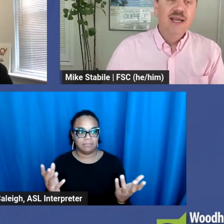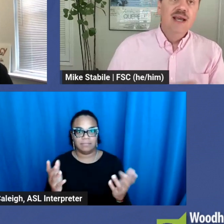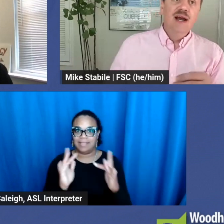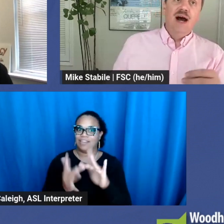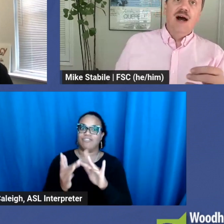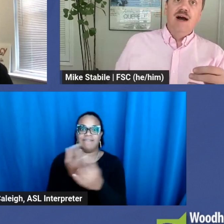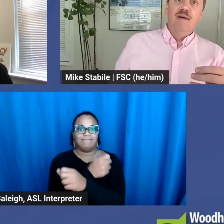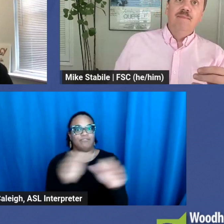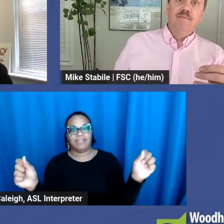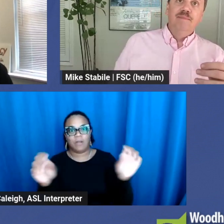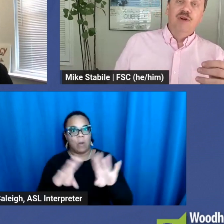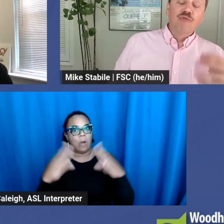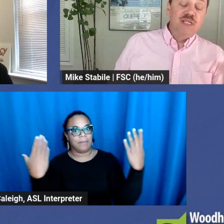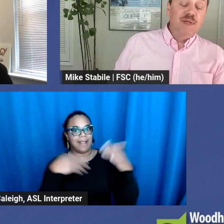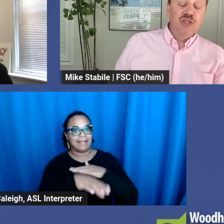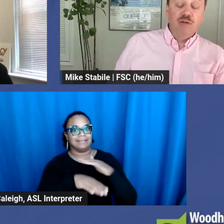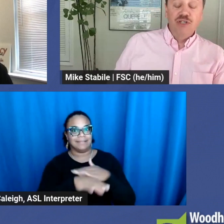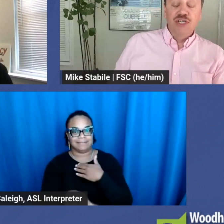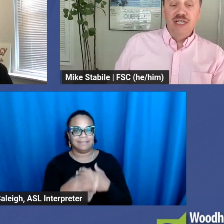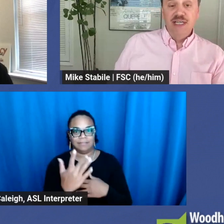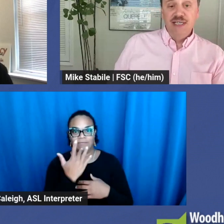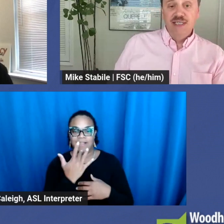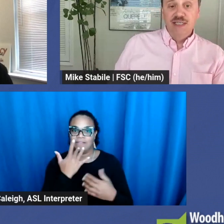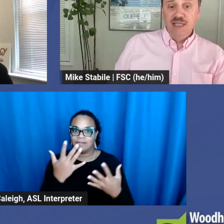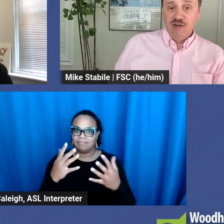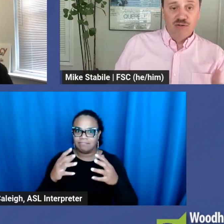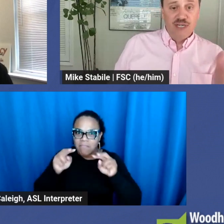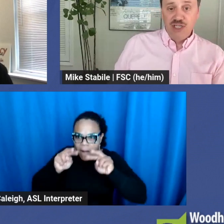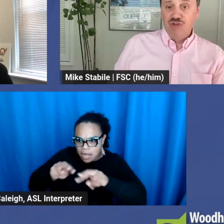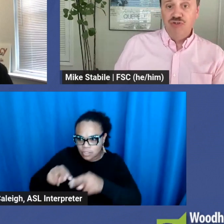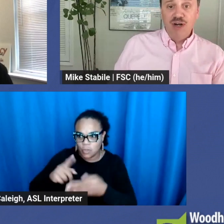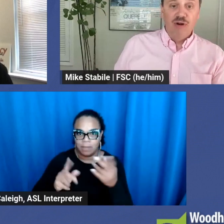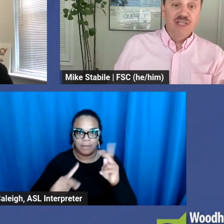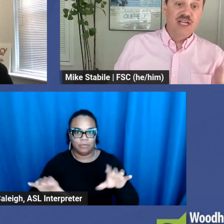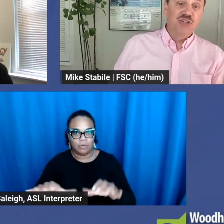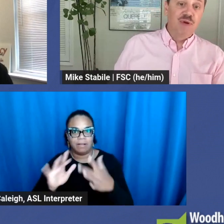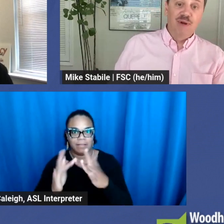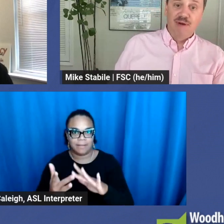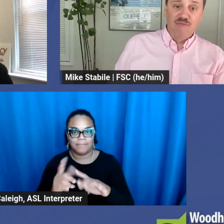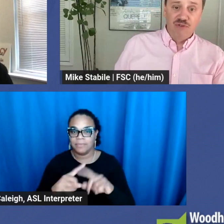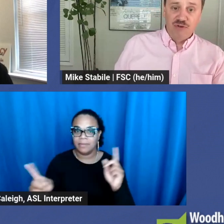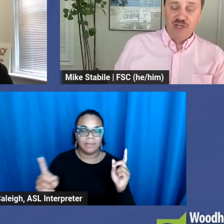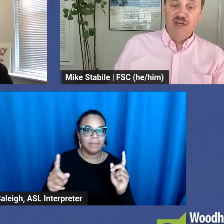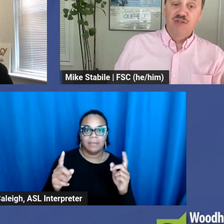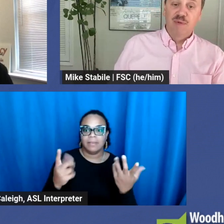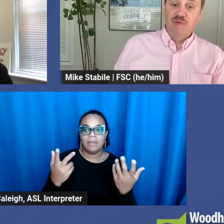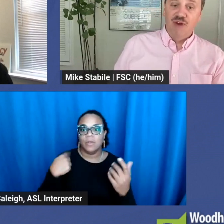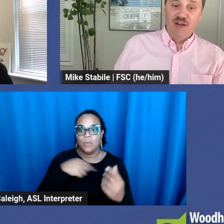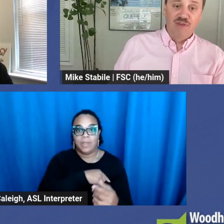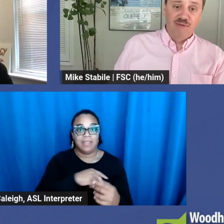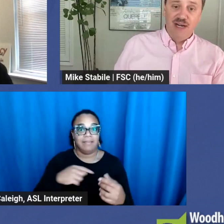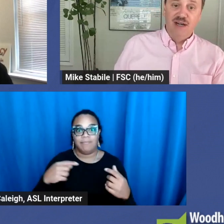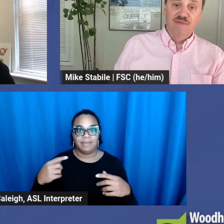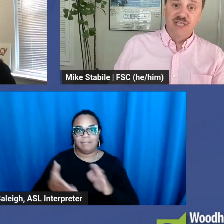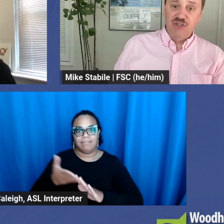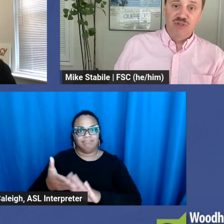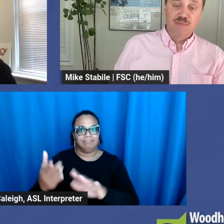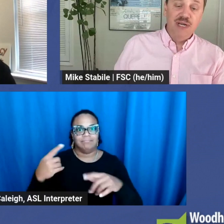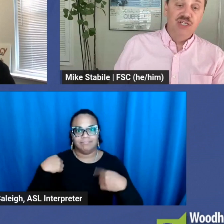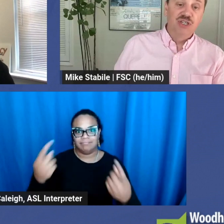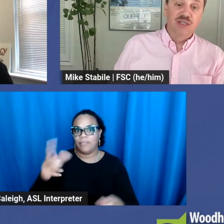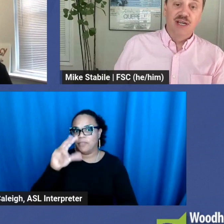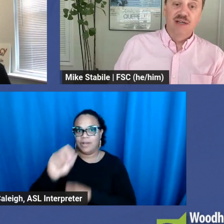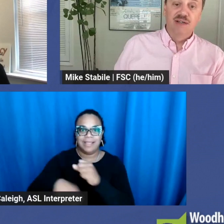online. Free Speech Coalition is the adult industry trade organization. We've been around for 30 years. We've been fighting for the right of